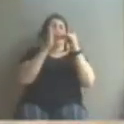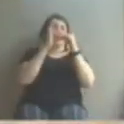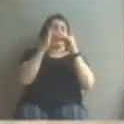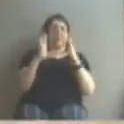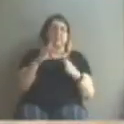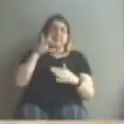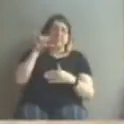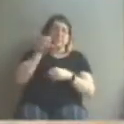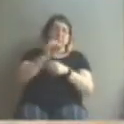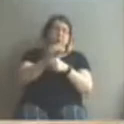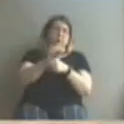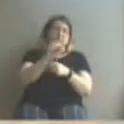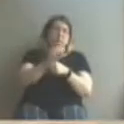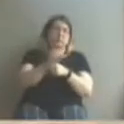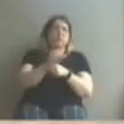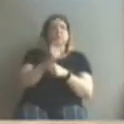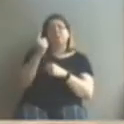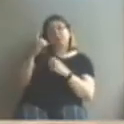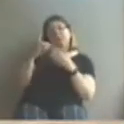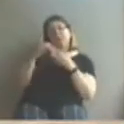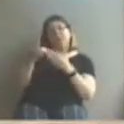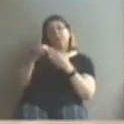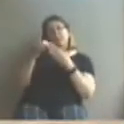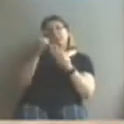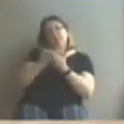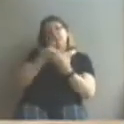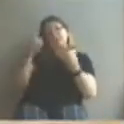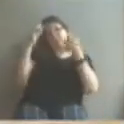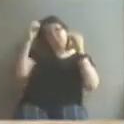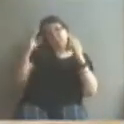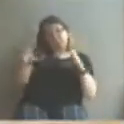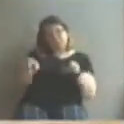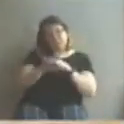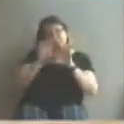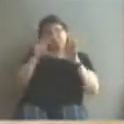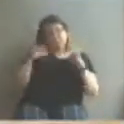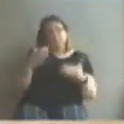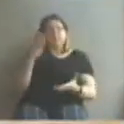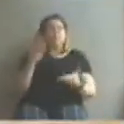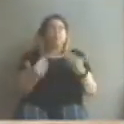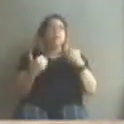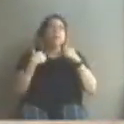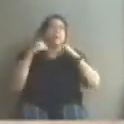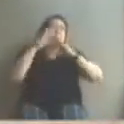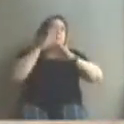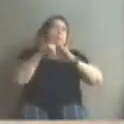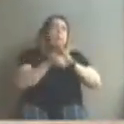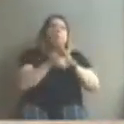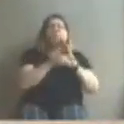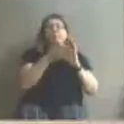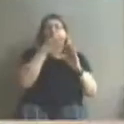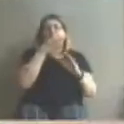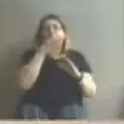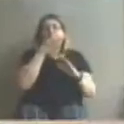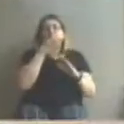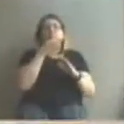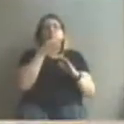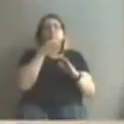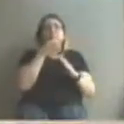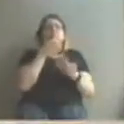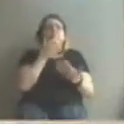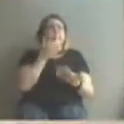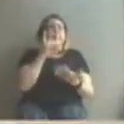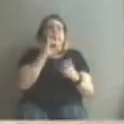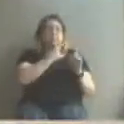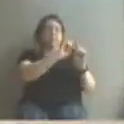work and someone to lead the resource teachers as a group, because while they might have a background or an expertise initially